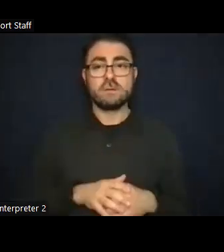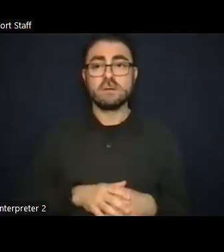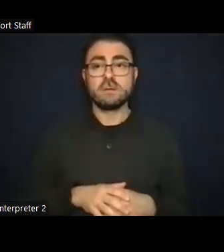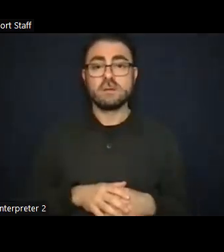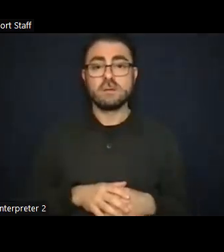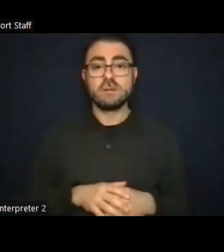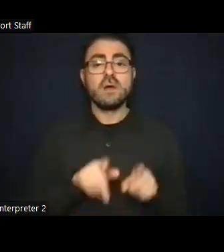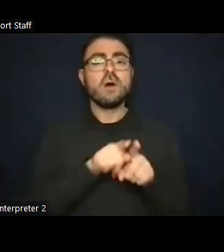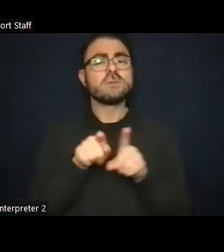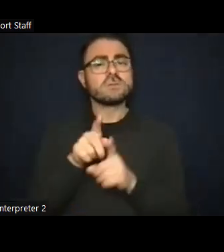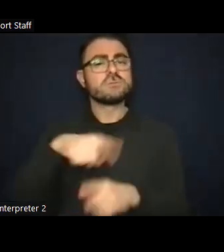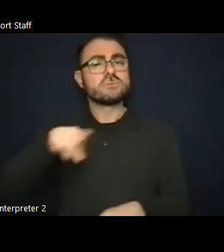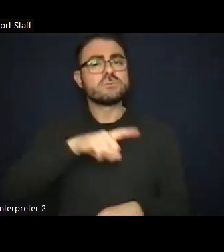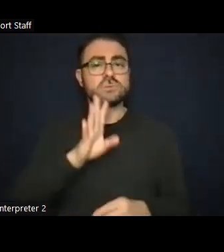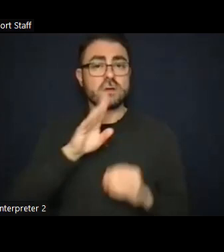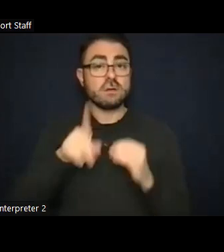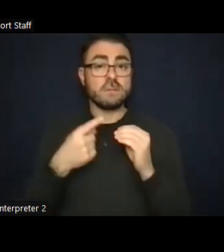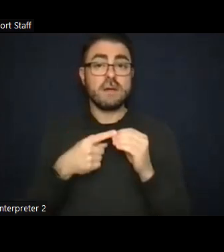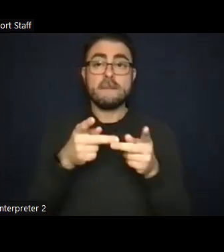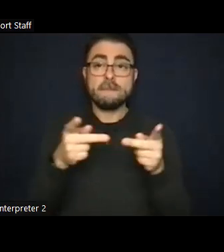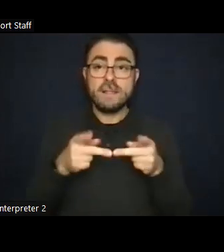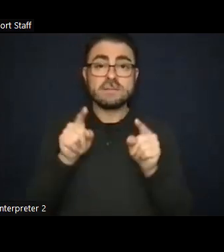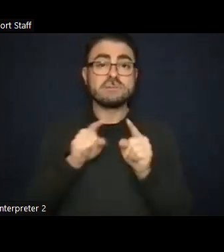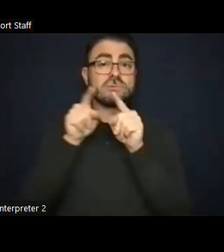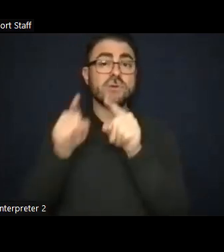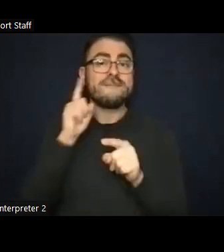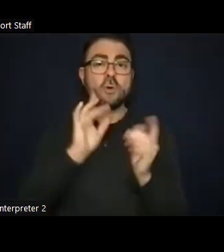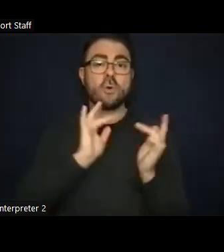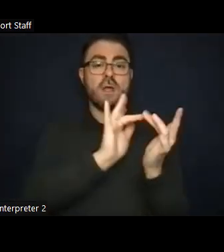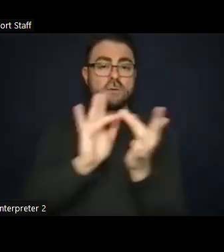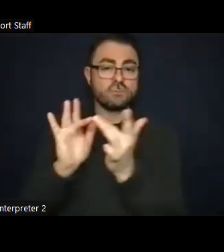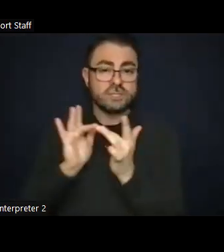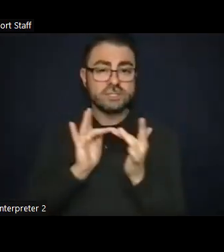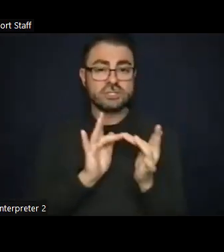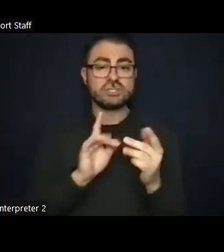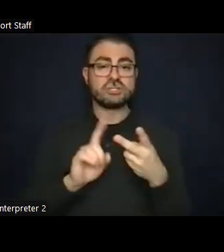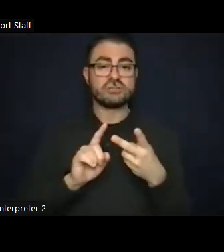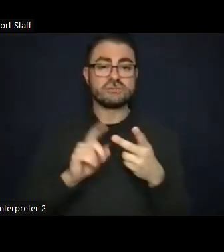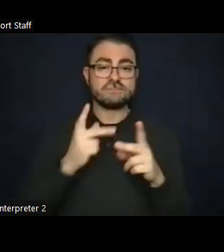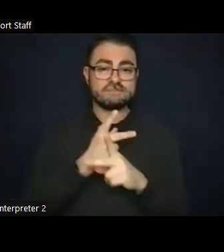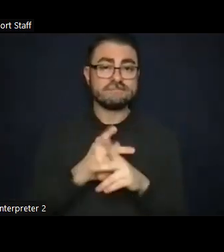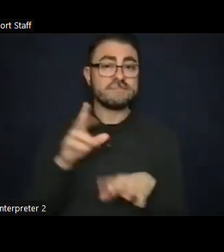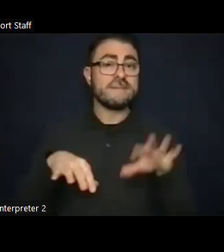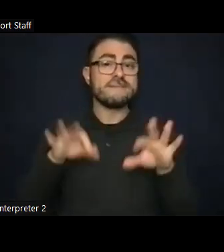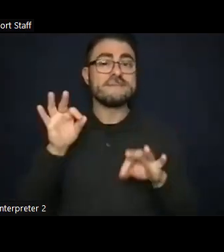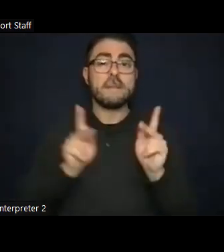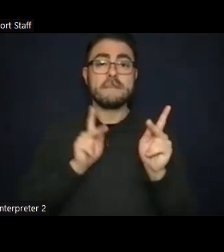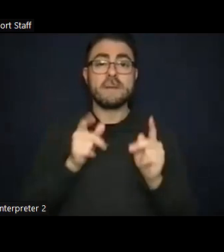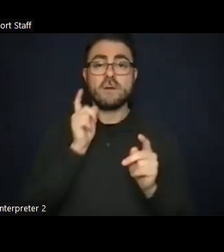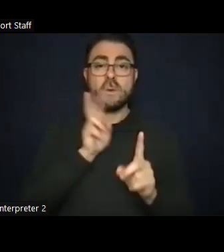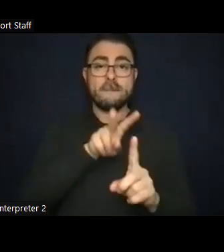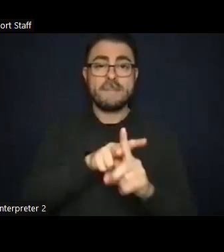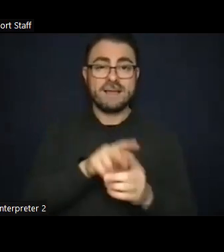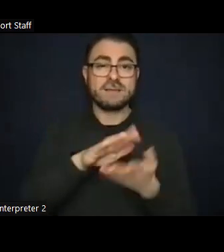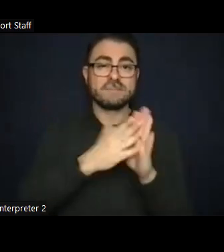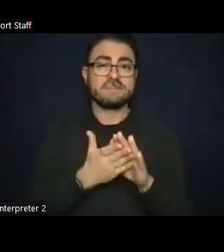You talked about places to go for outreach for finding people to apply to be on the board, and